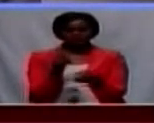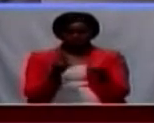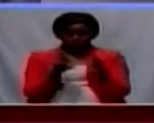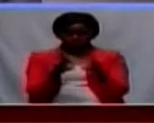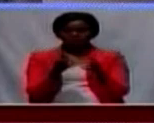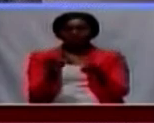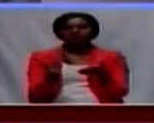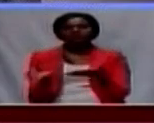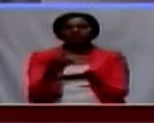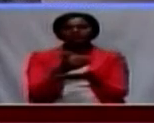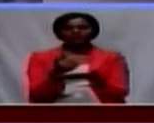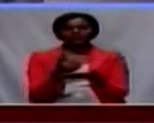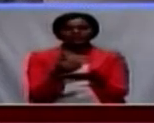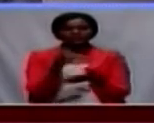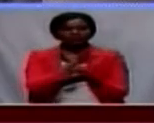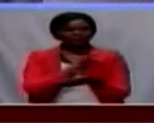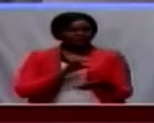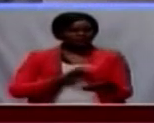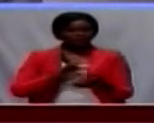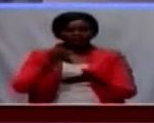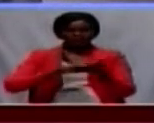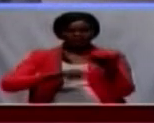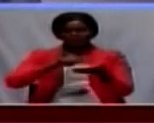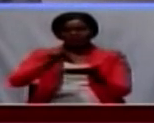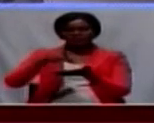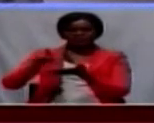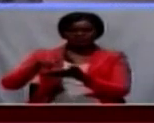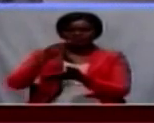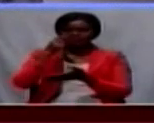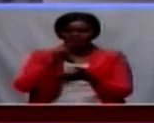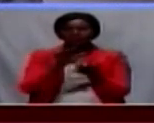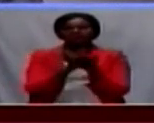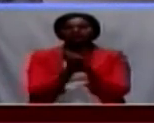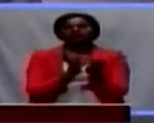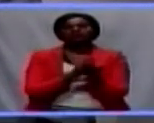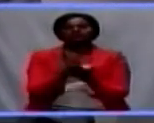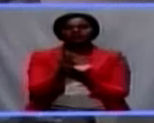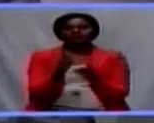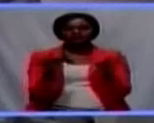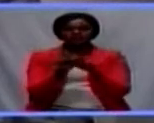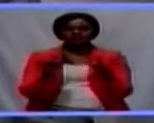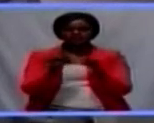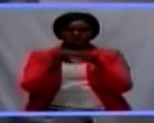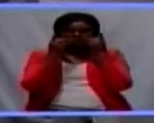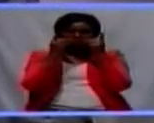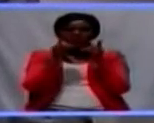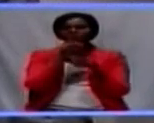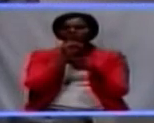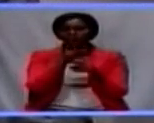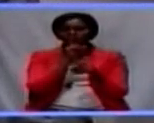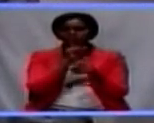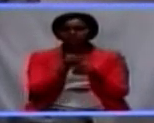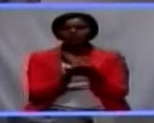collection. Companies, taxpayers must be honest and declare truthfully,